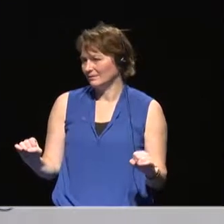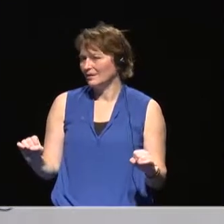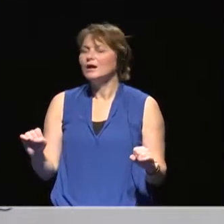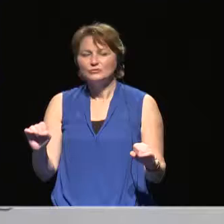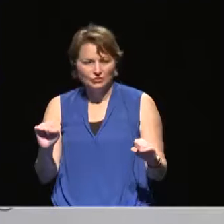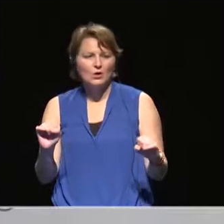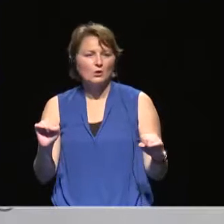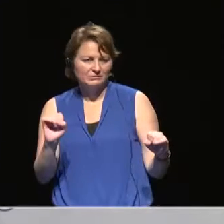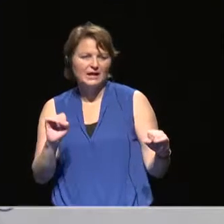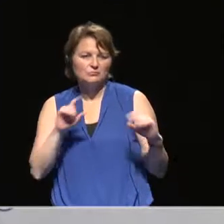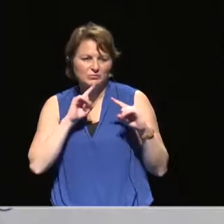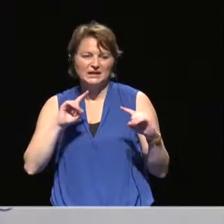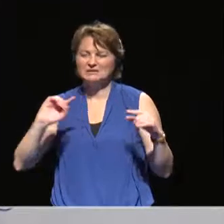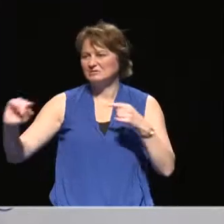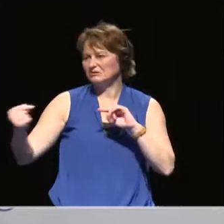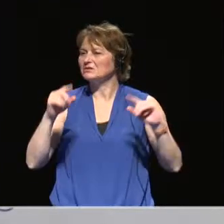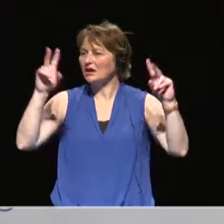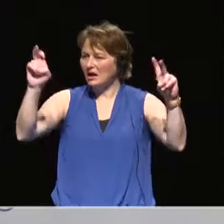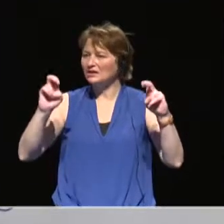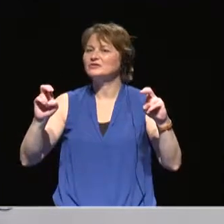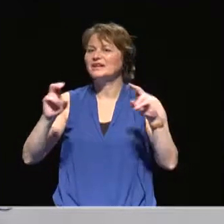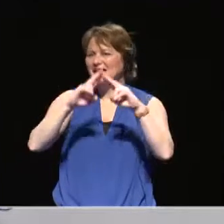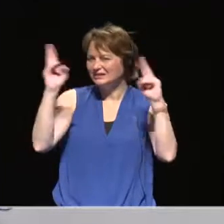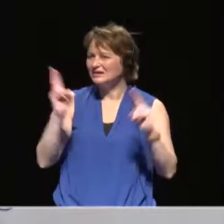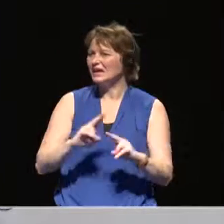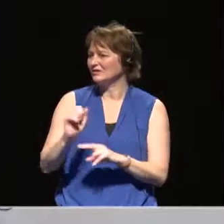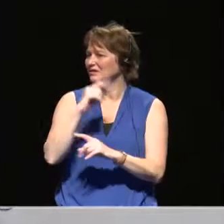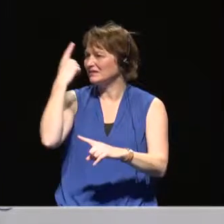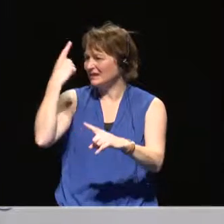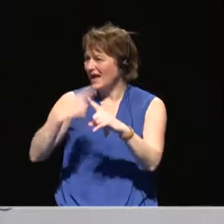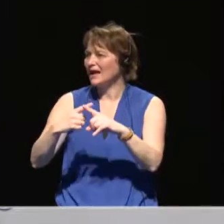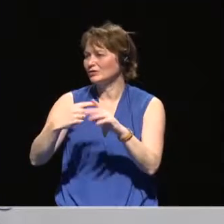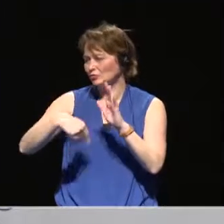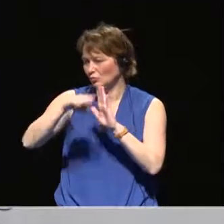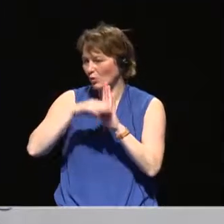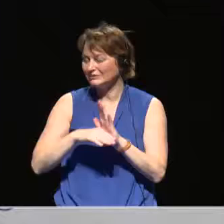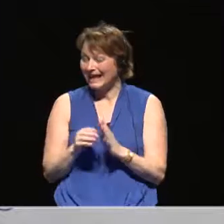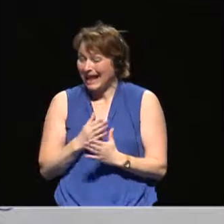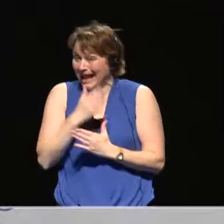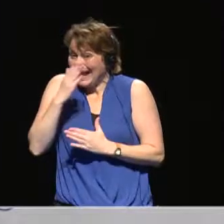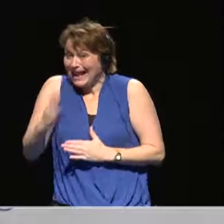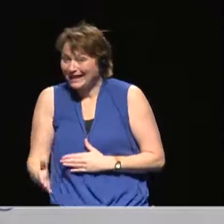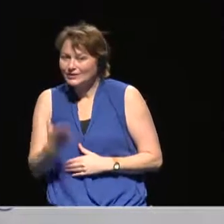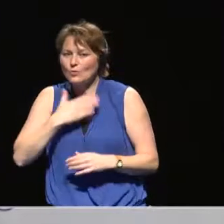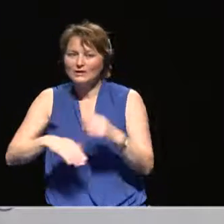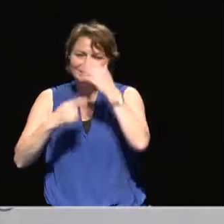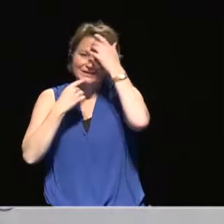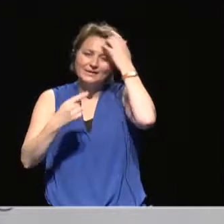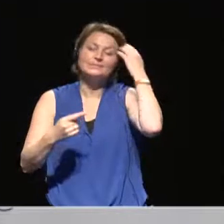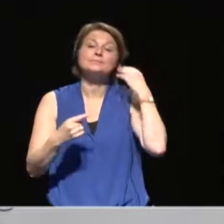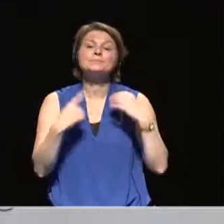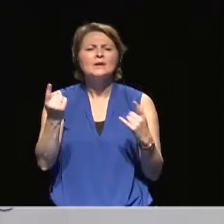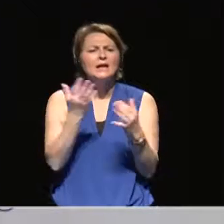discussion around global tax, international tax rules. One last thing, let me just just say how it's important to